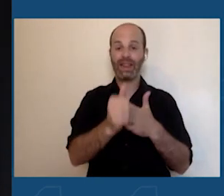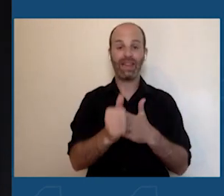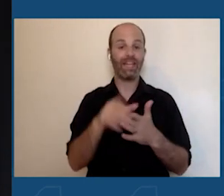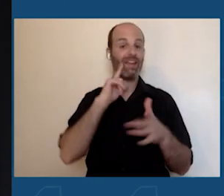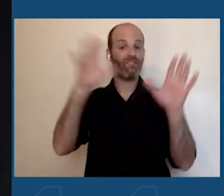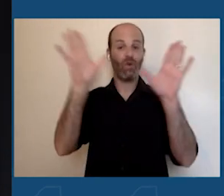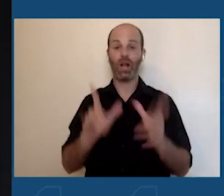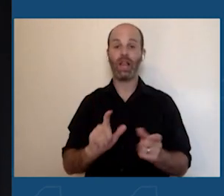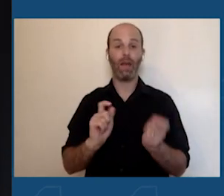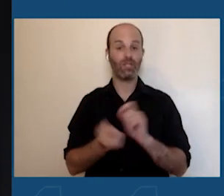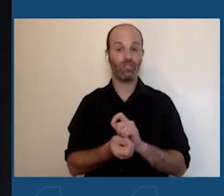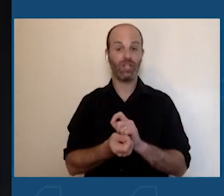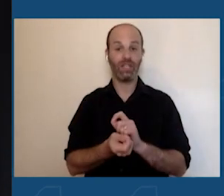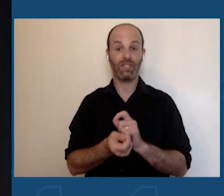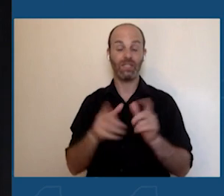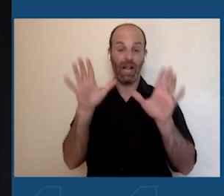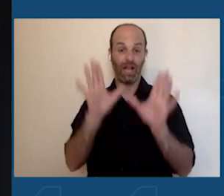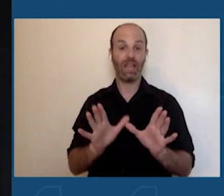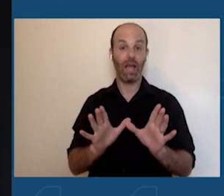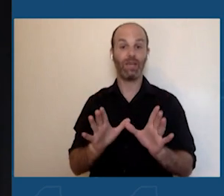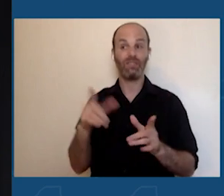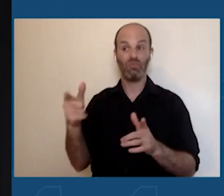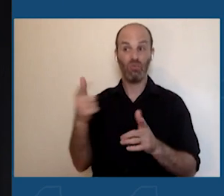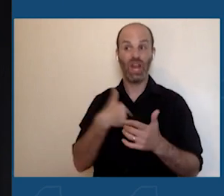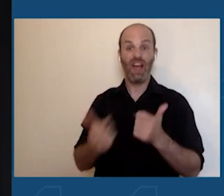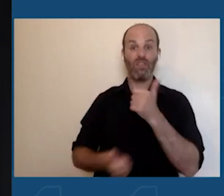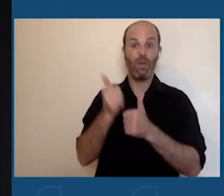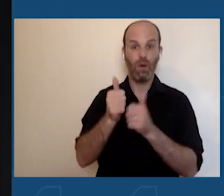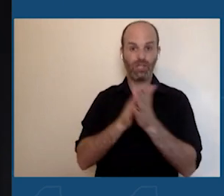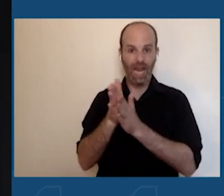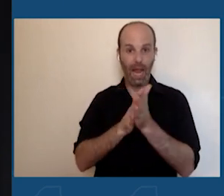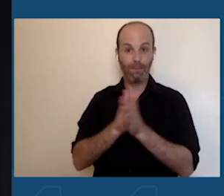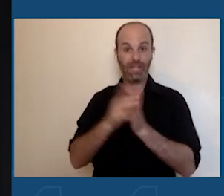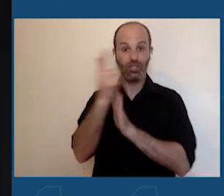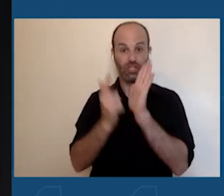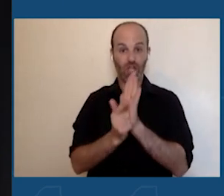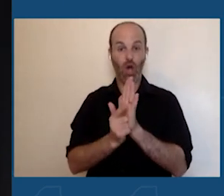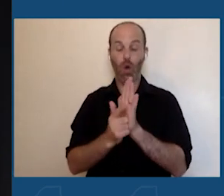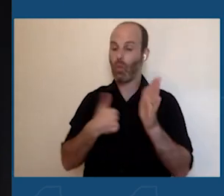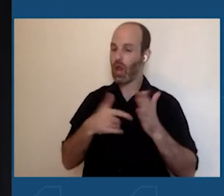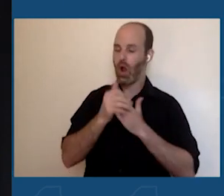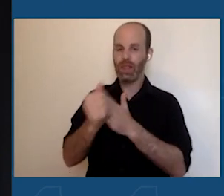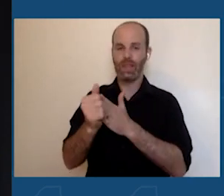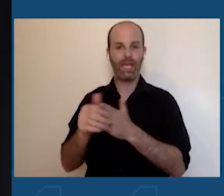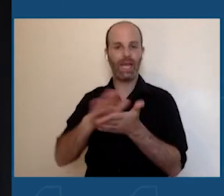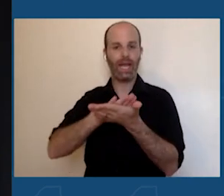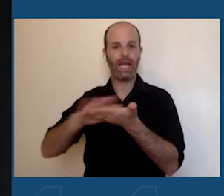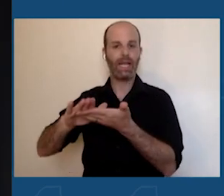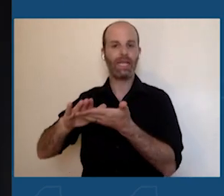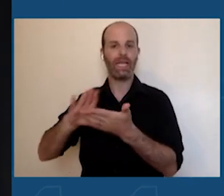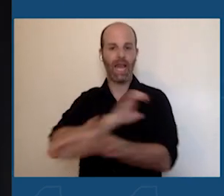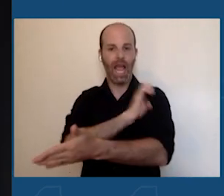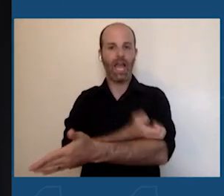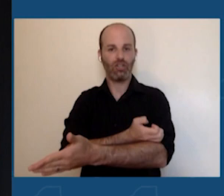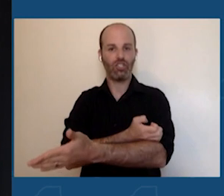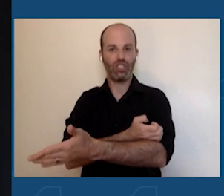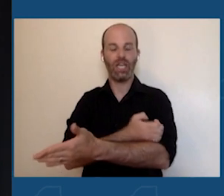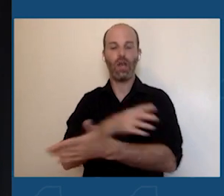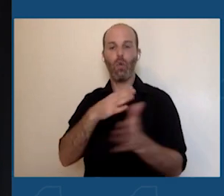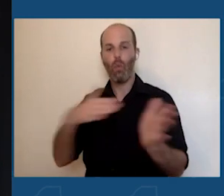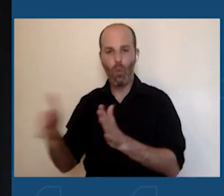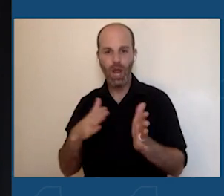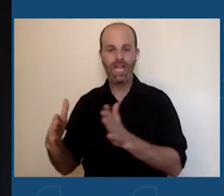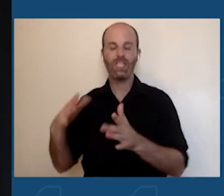law, the most ambitious. We are leading on clean energy, offshore wind, right? Solar. We're leaders on both of those